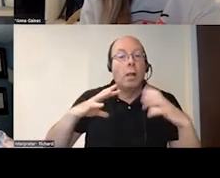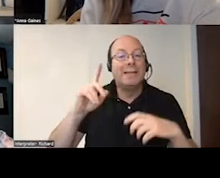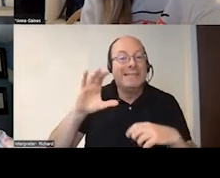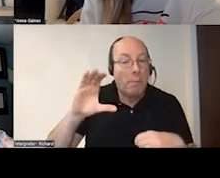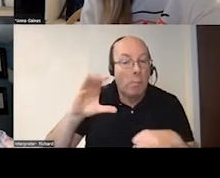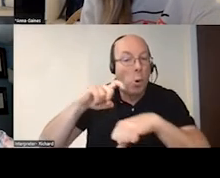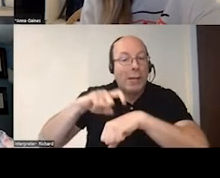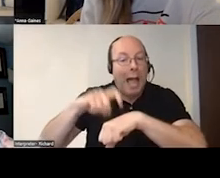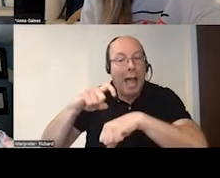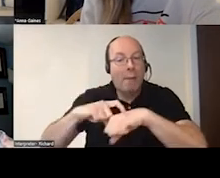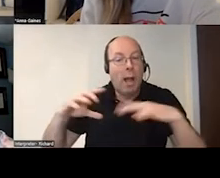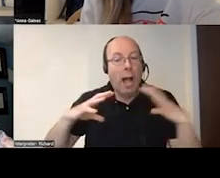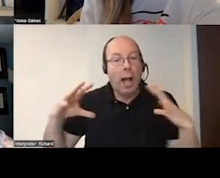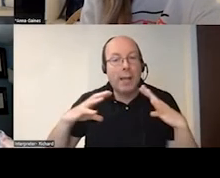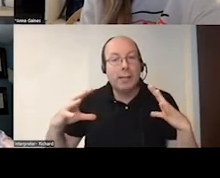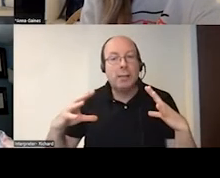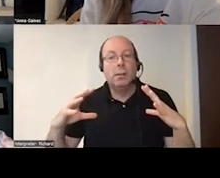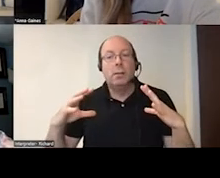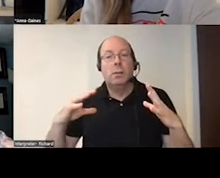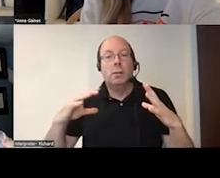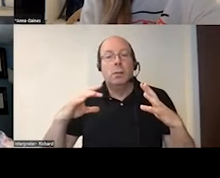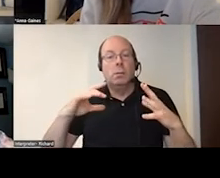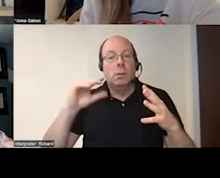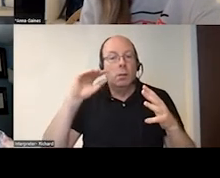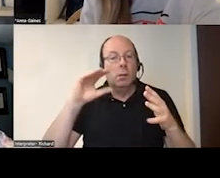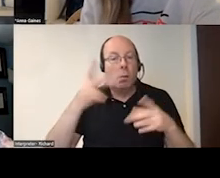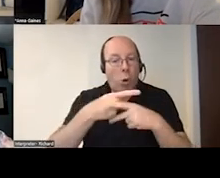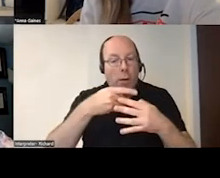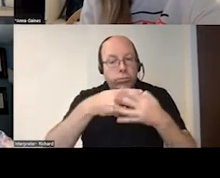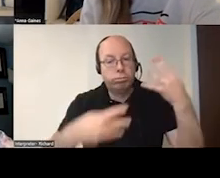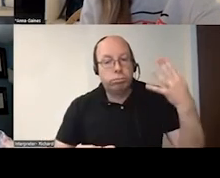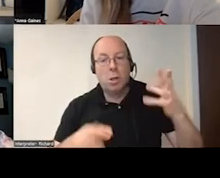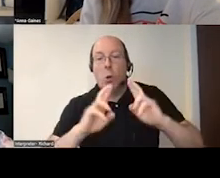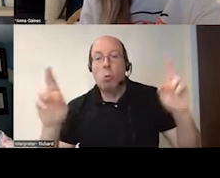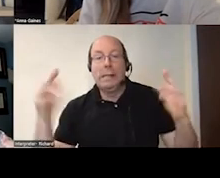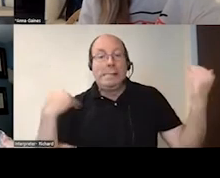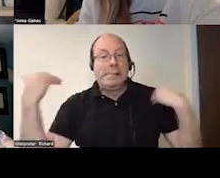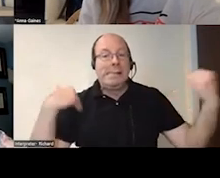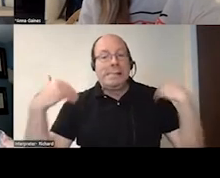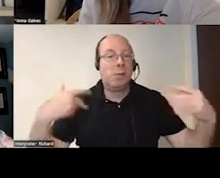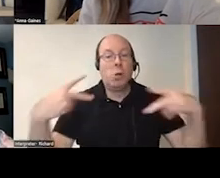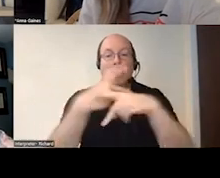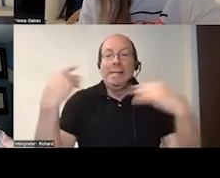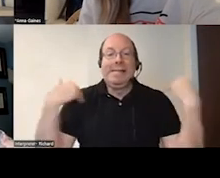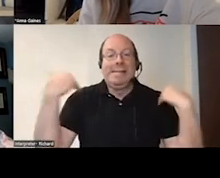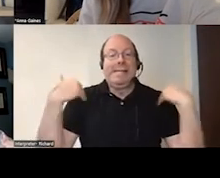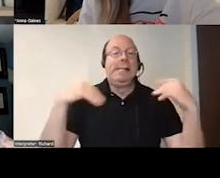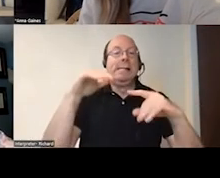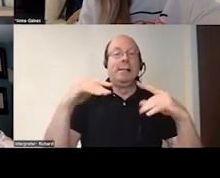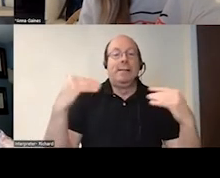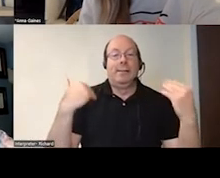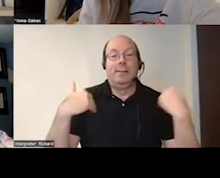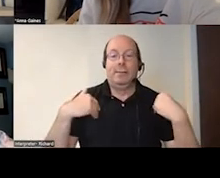to really have enough inventory and just be ready for one of the biggest moments in,